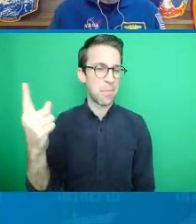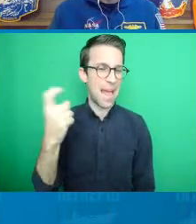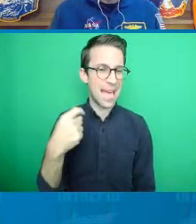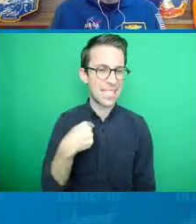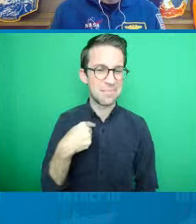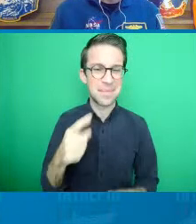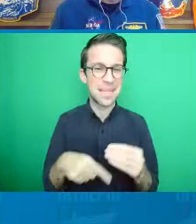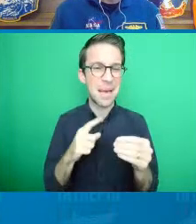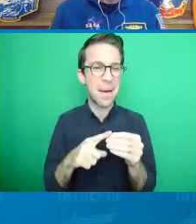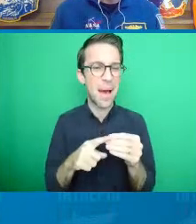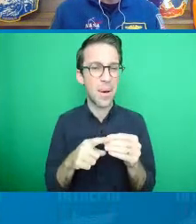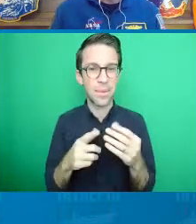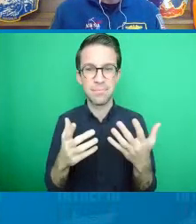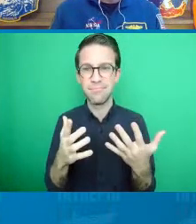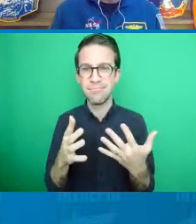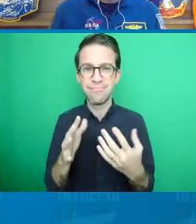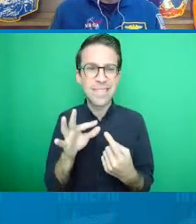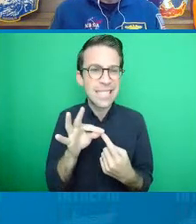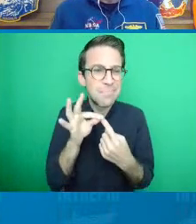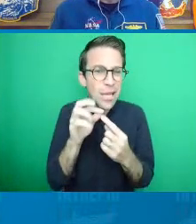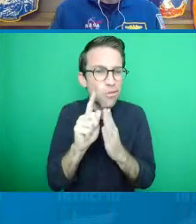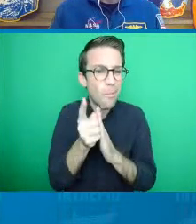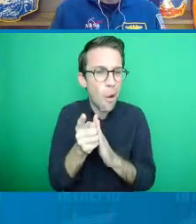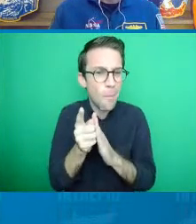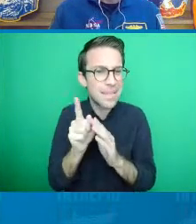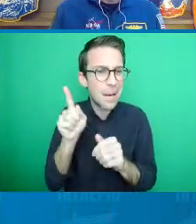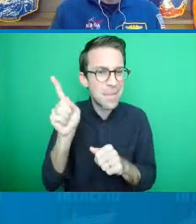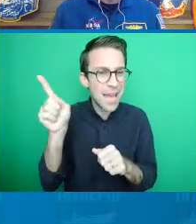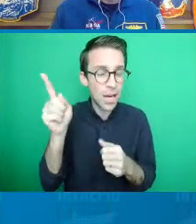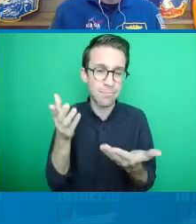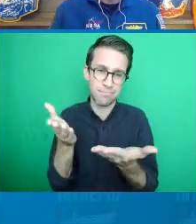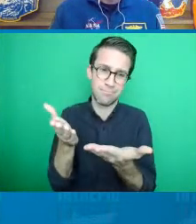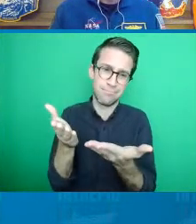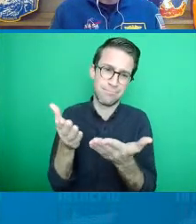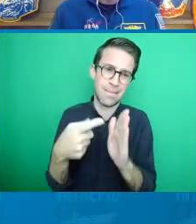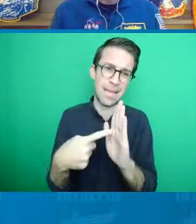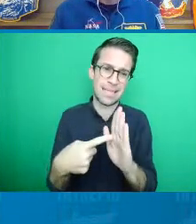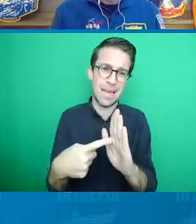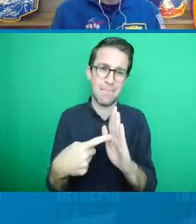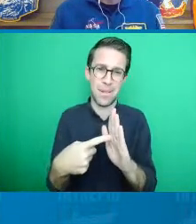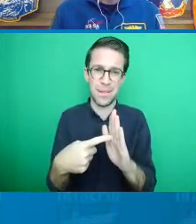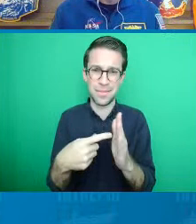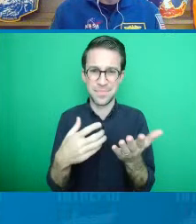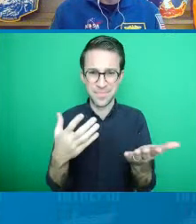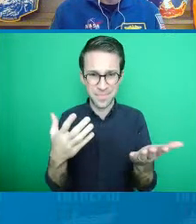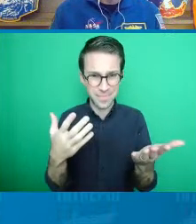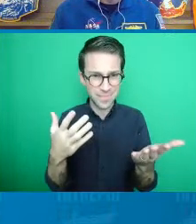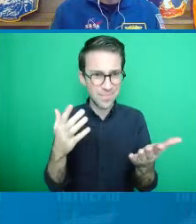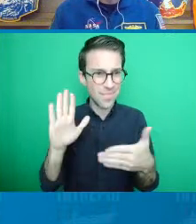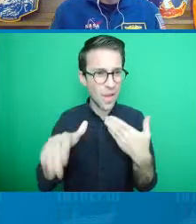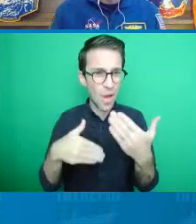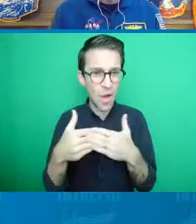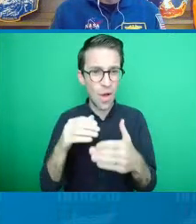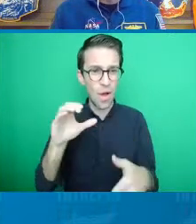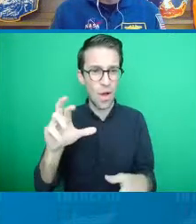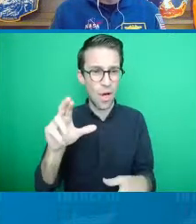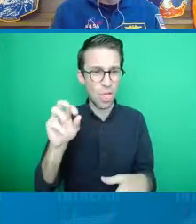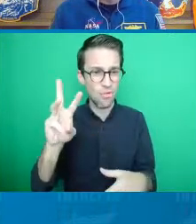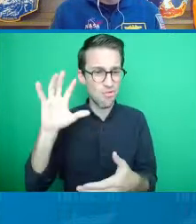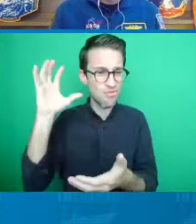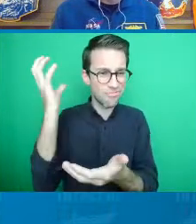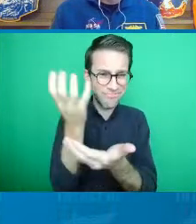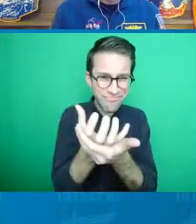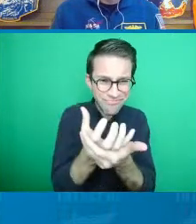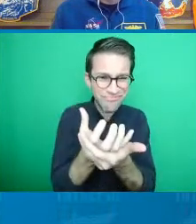of moments on board, and this is an example of where we had the entire space station crew on